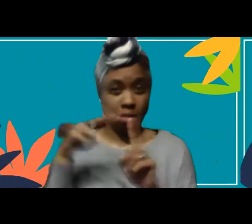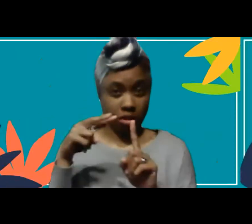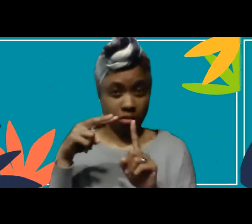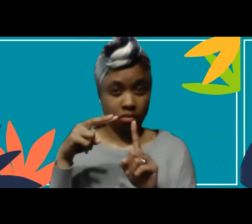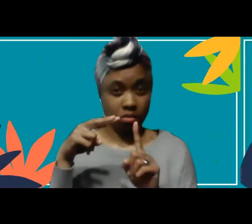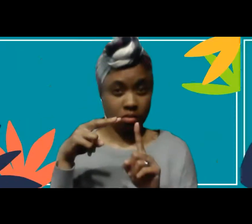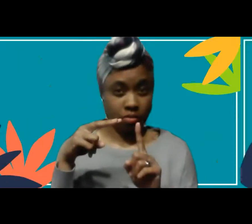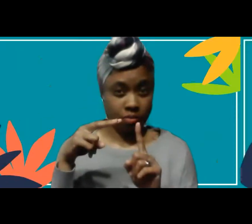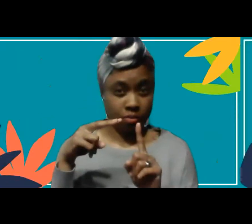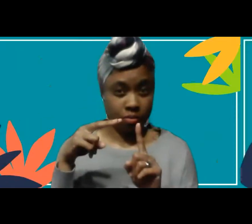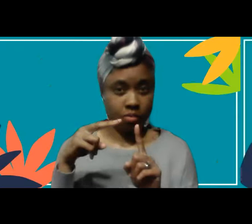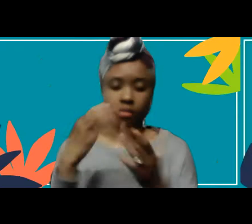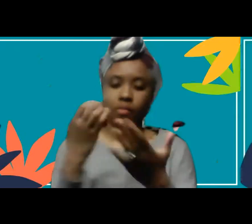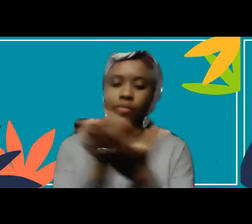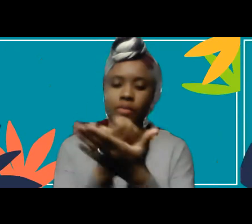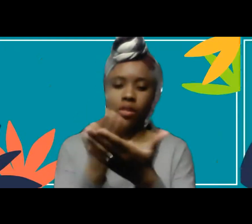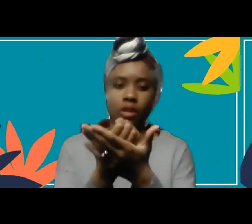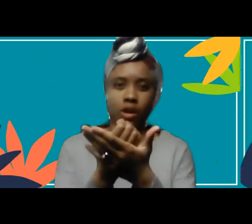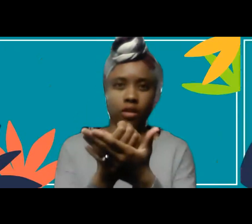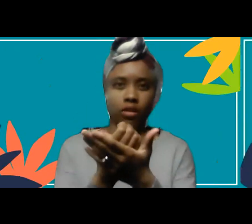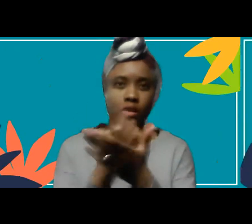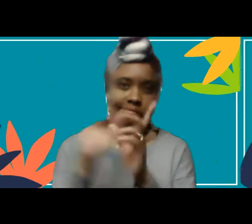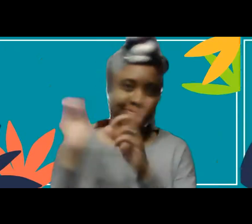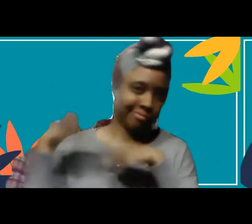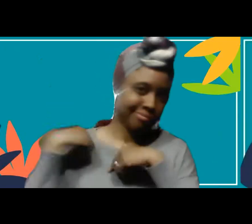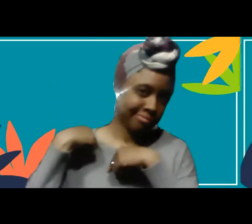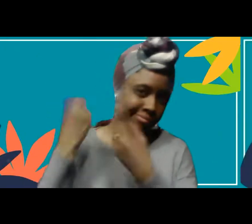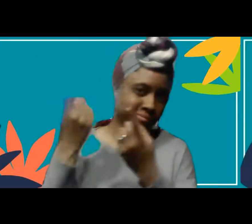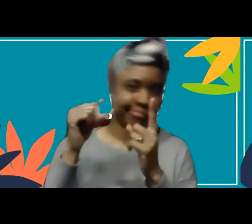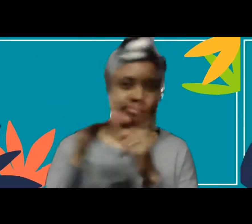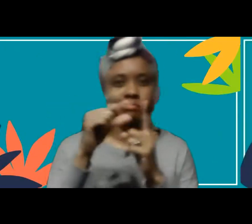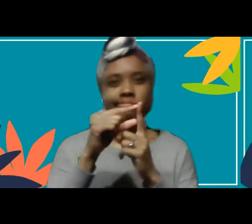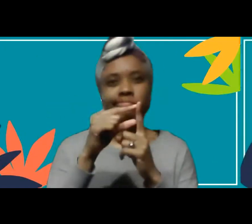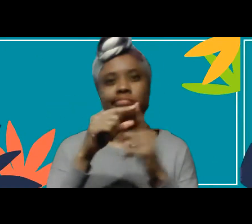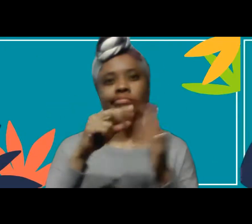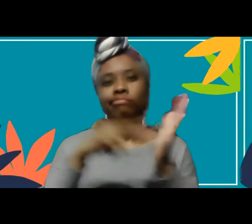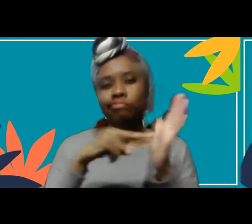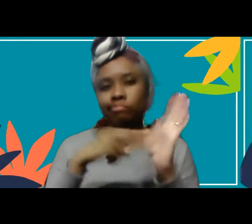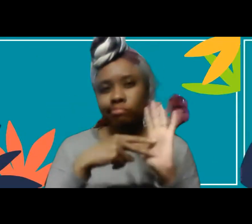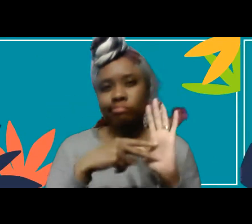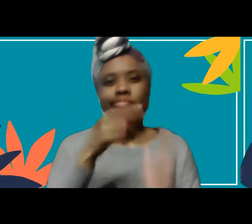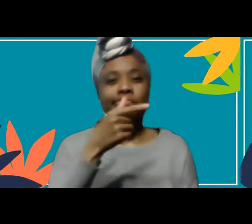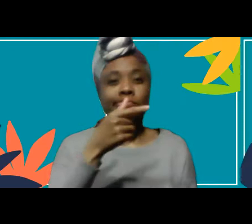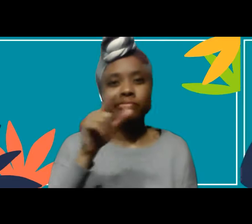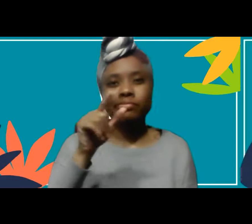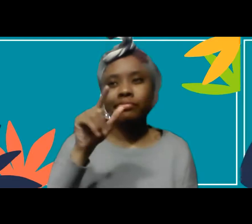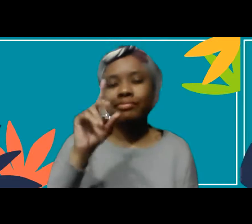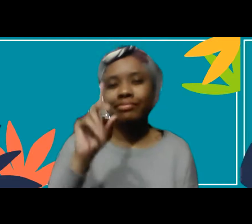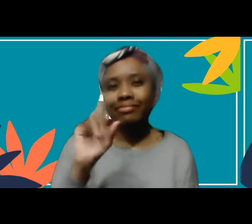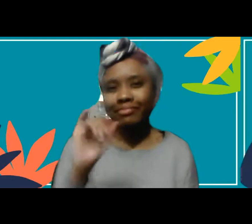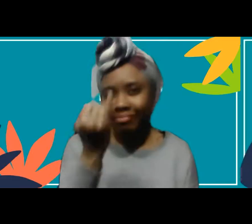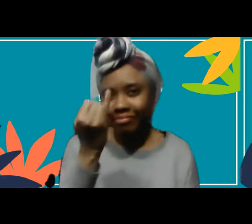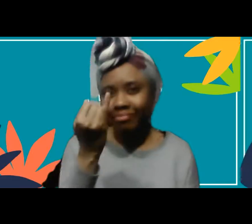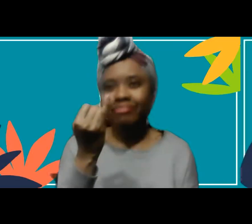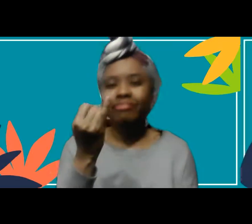economy in terms of the way that it's been defined by GGJ and others, which includes right relationship with